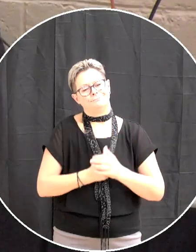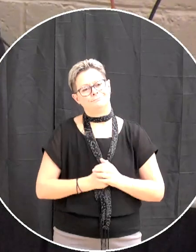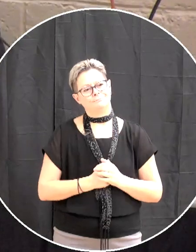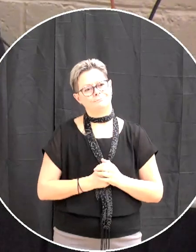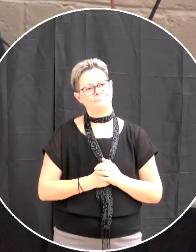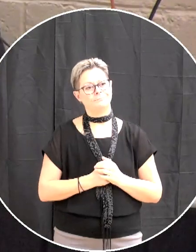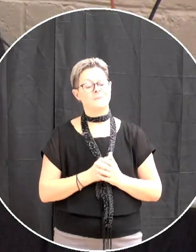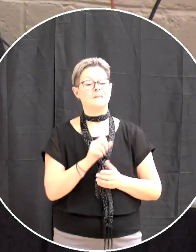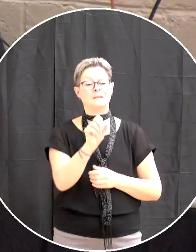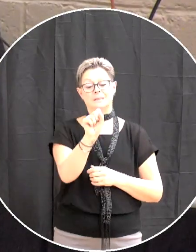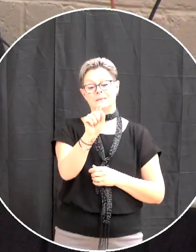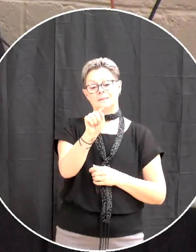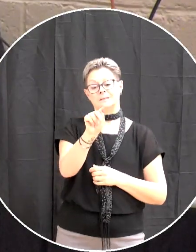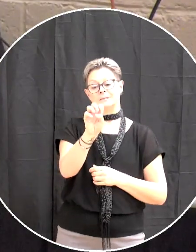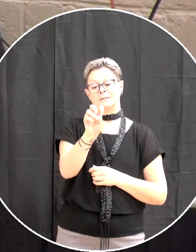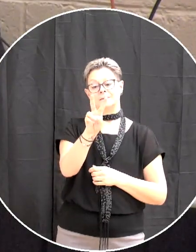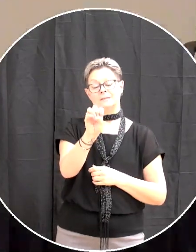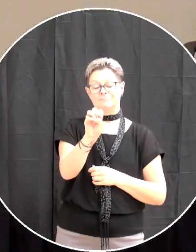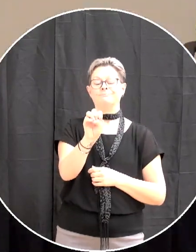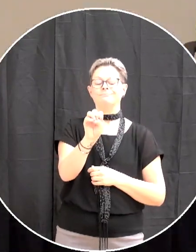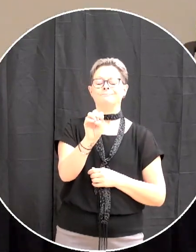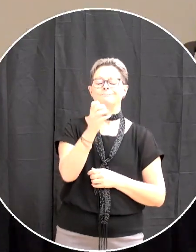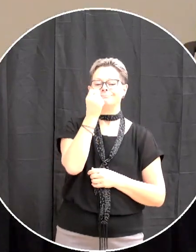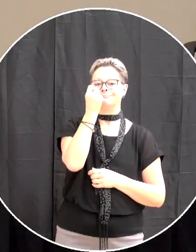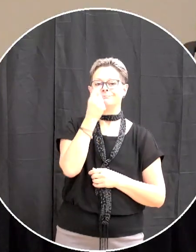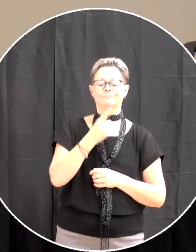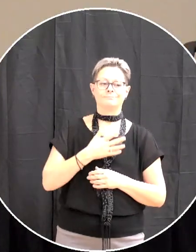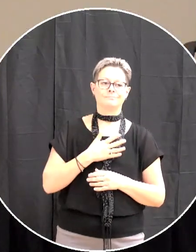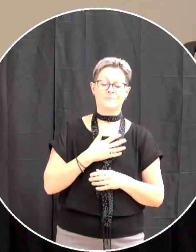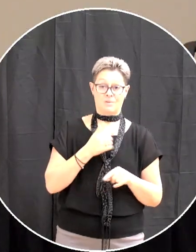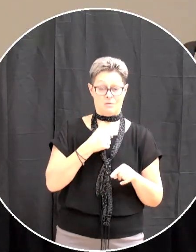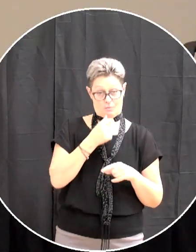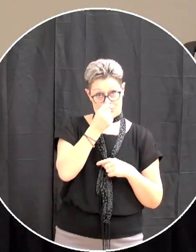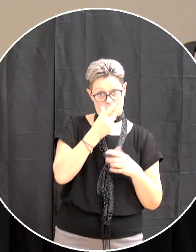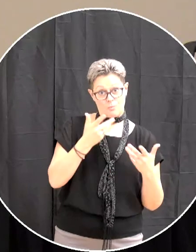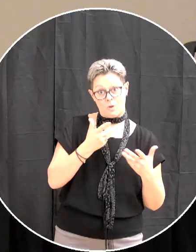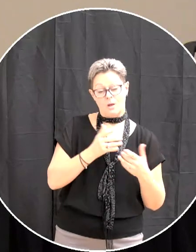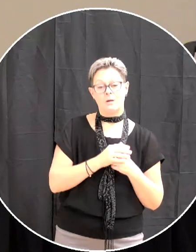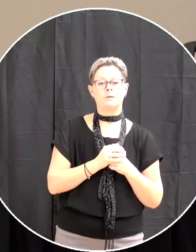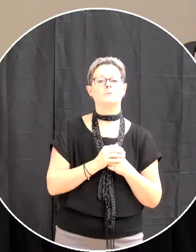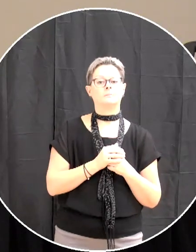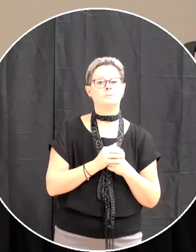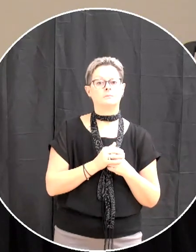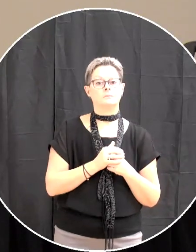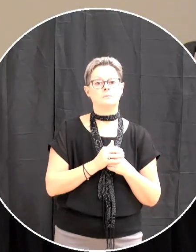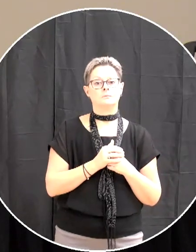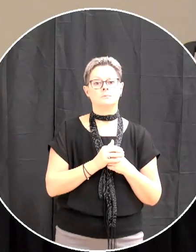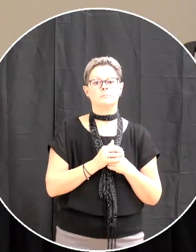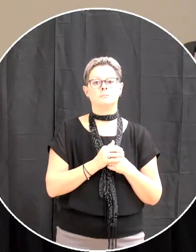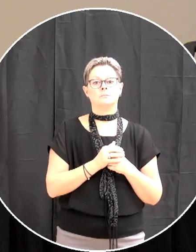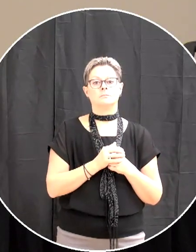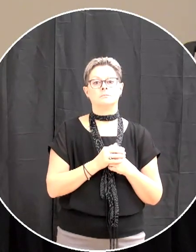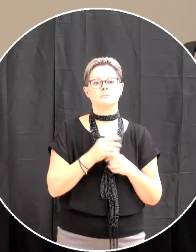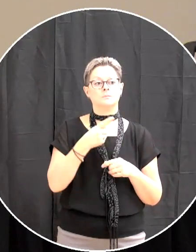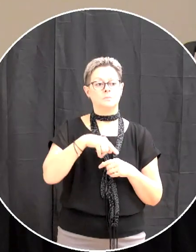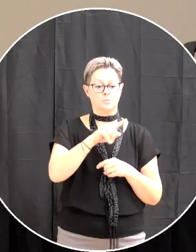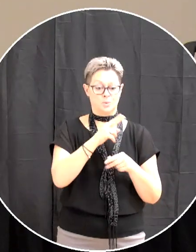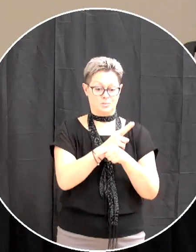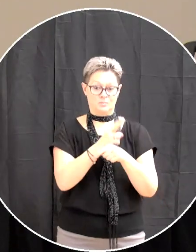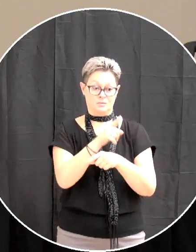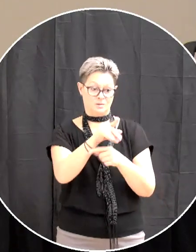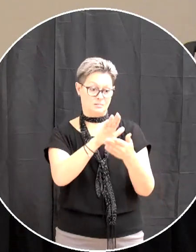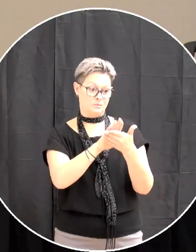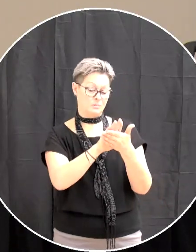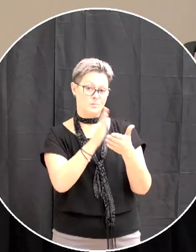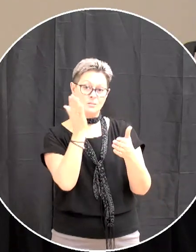Steve? Yeah, no, my understanding, Trustee Whittle, is that basically we're making the use of the school facilities more competitive to